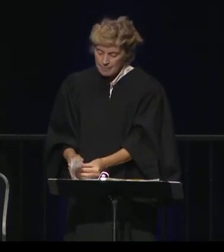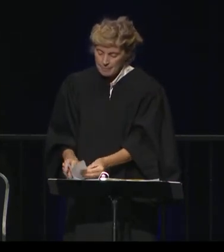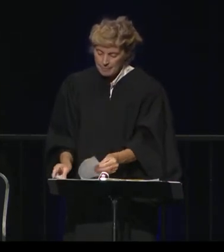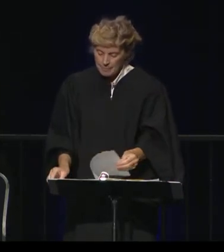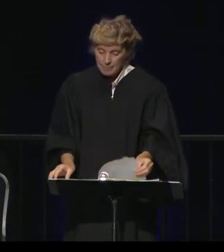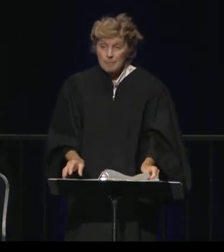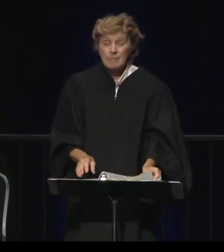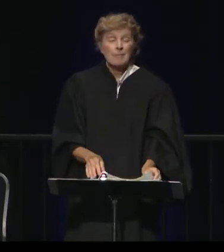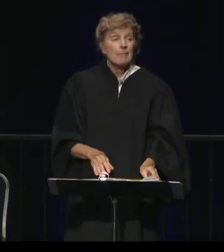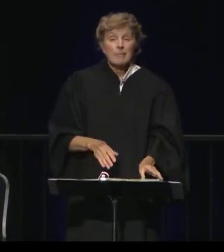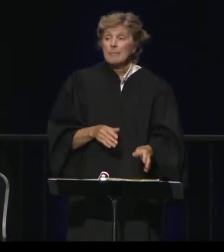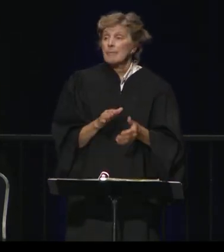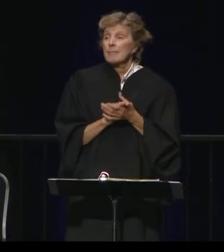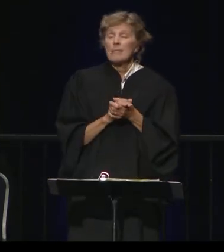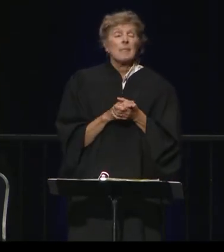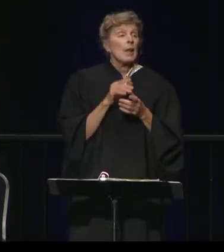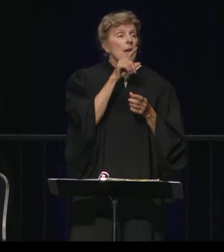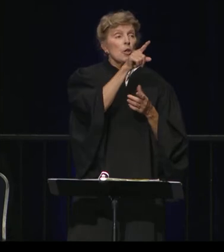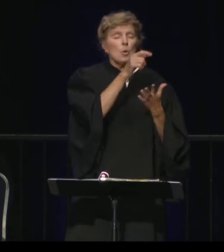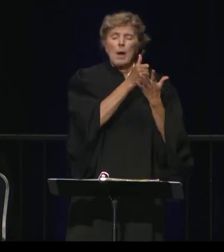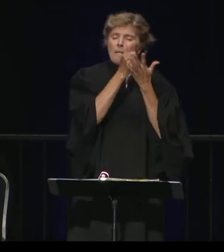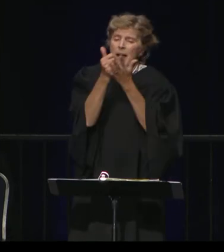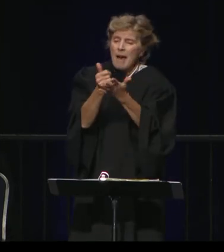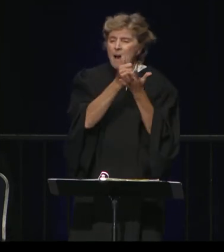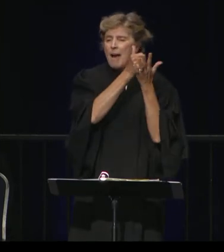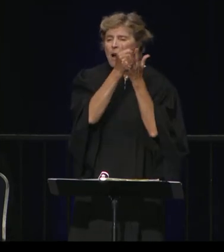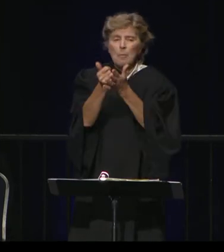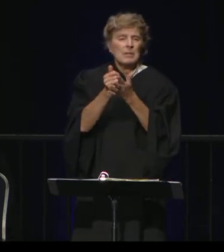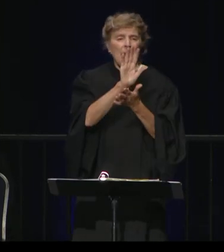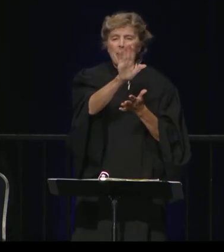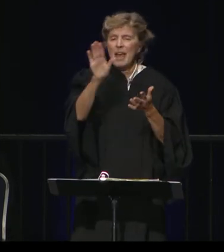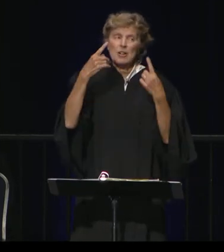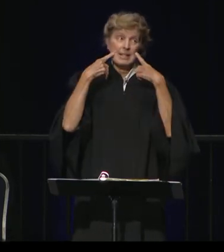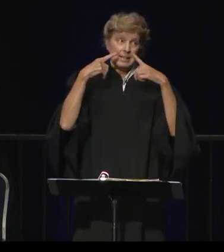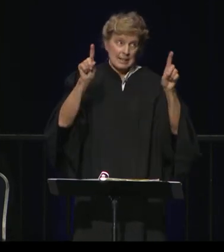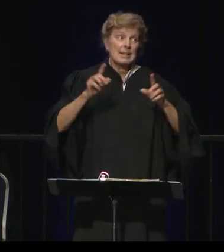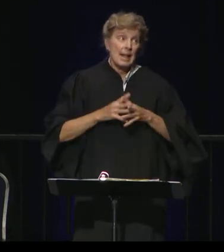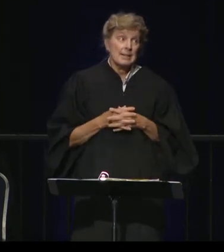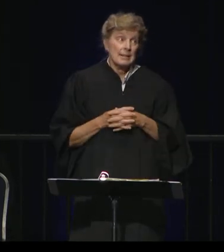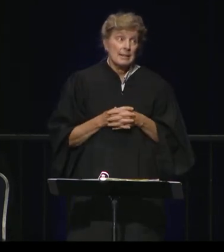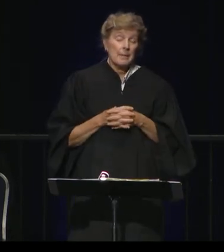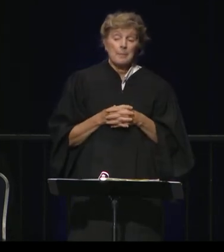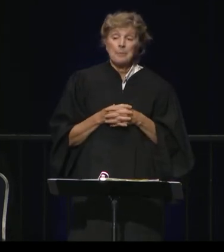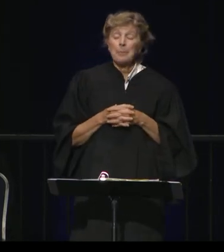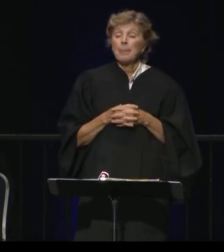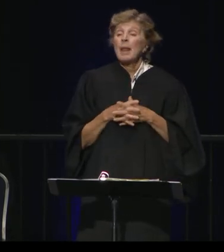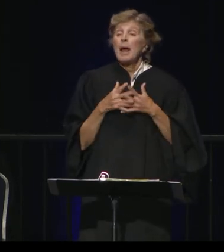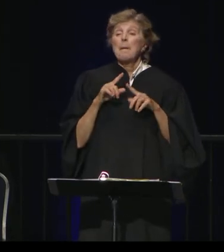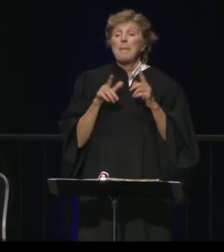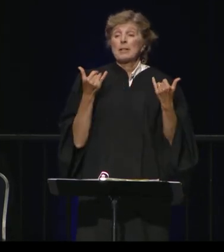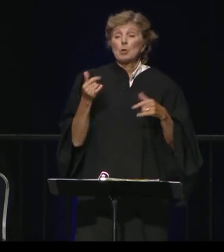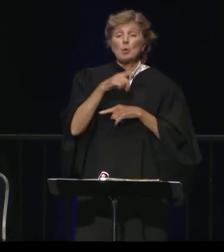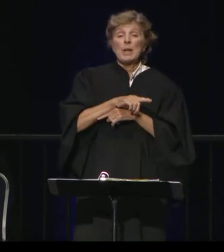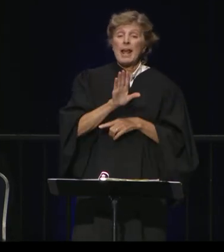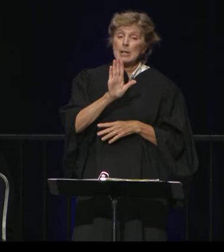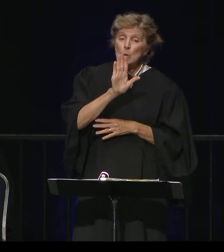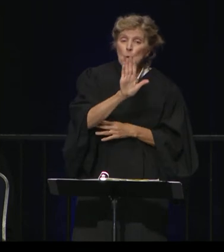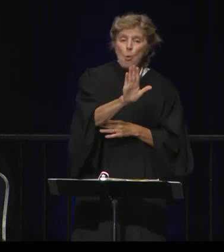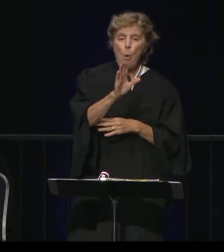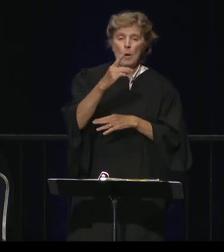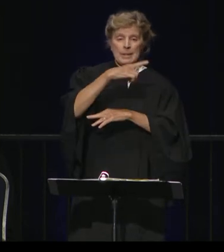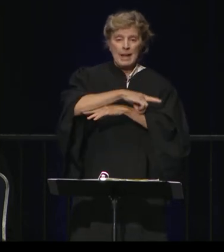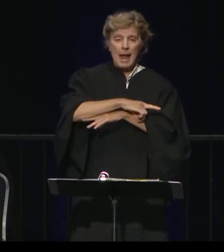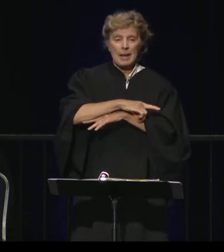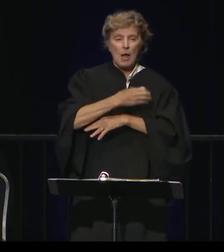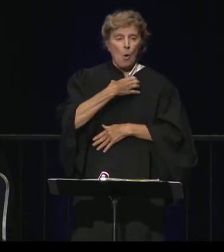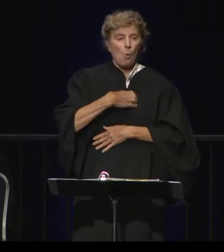You've all also contributed so much to the graduate success. But also, this is your day, graduates, so we wish